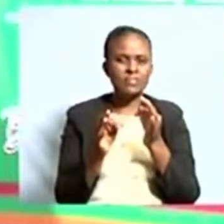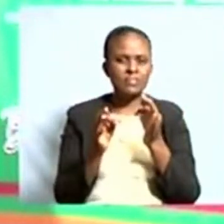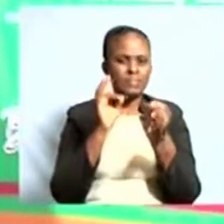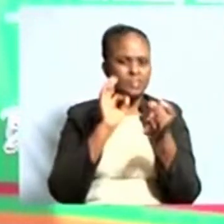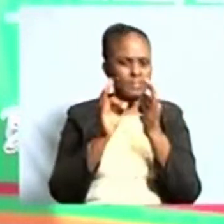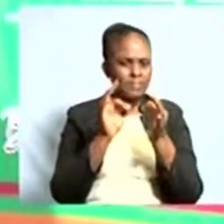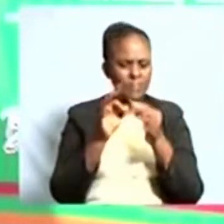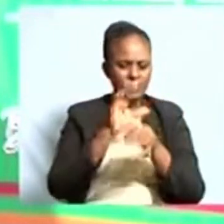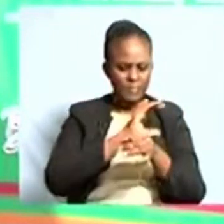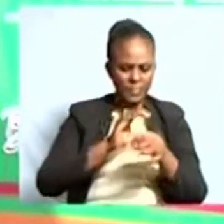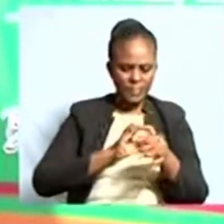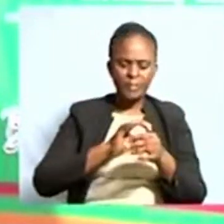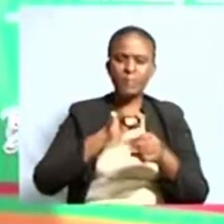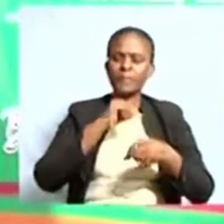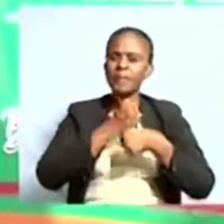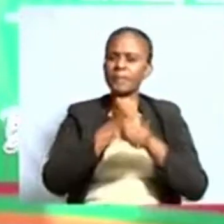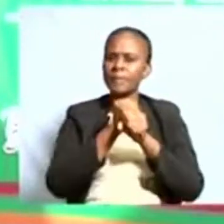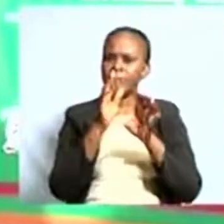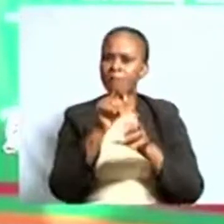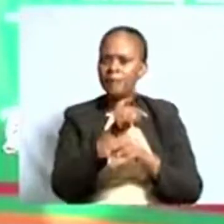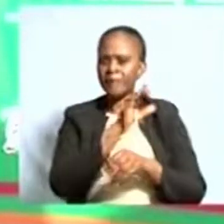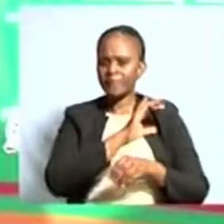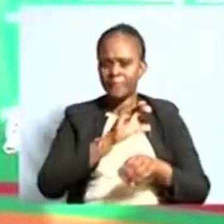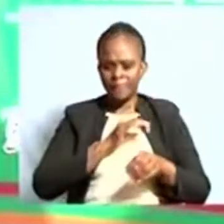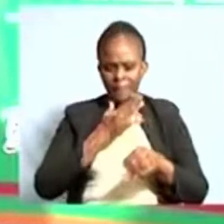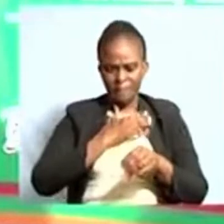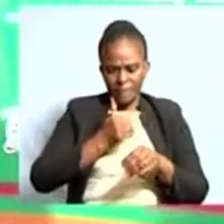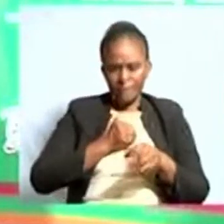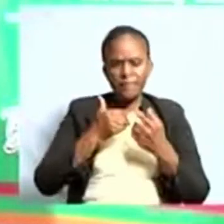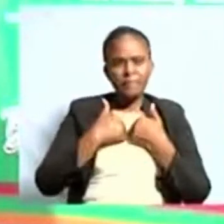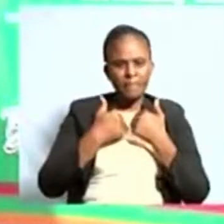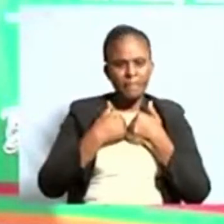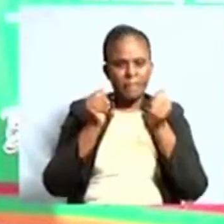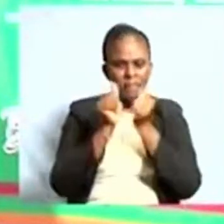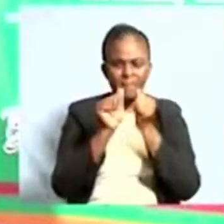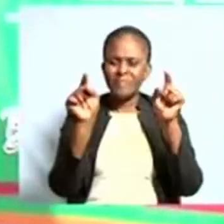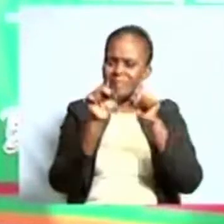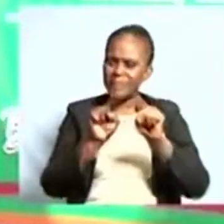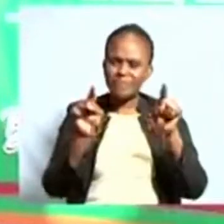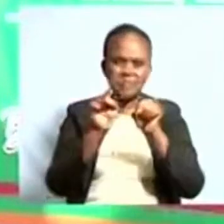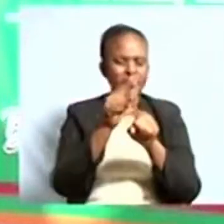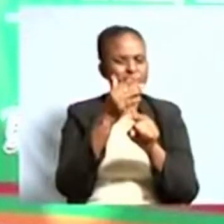they manufacture this product and they come up with a similar product